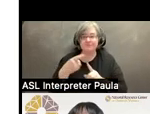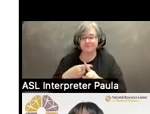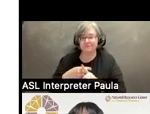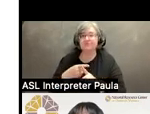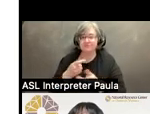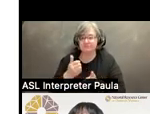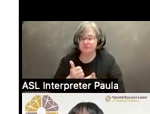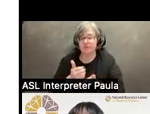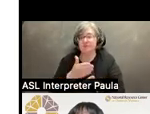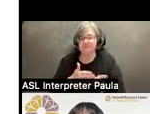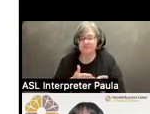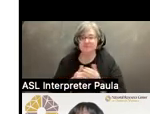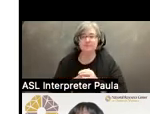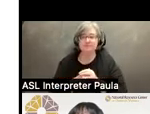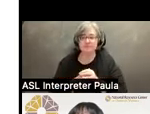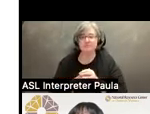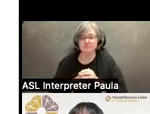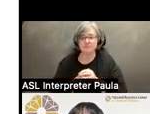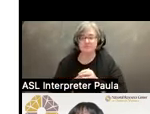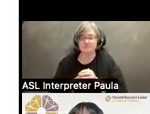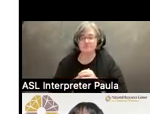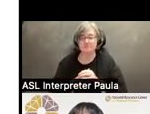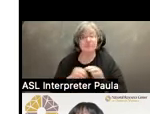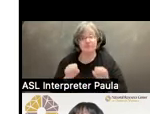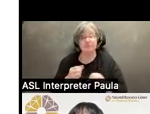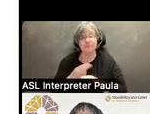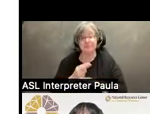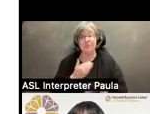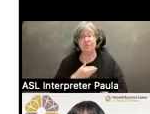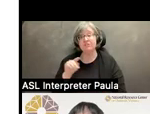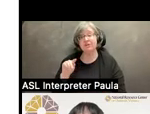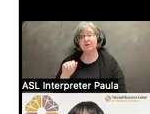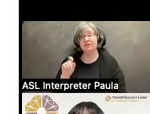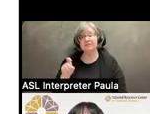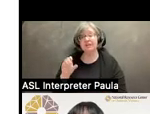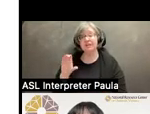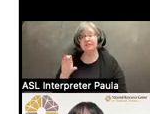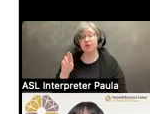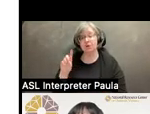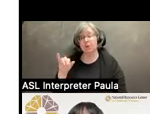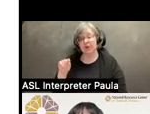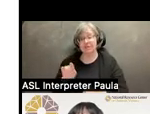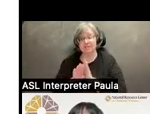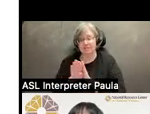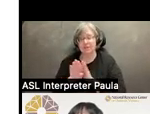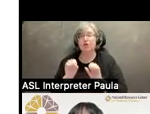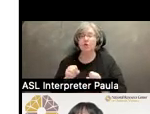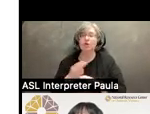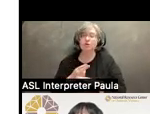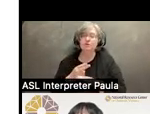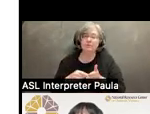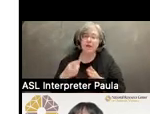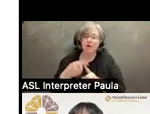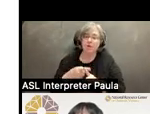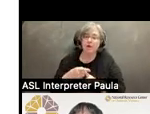this, which it can be used in our tax credit development. It can be used to pay rental assistance on behalf